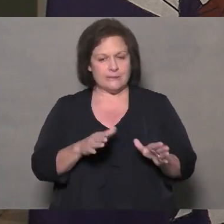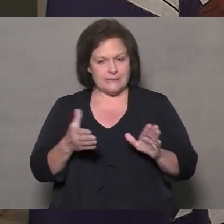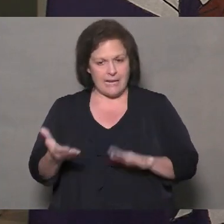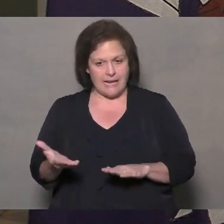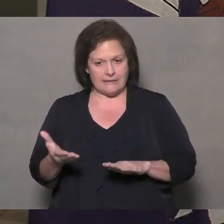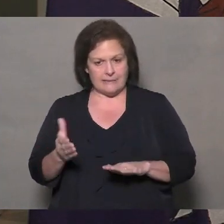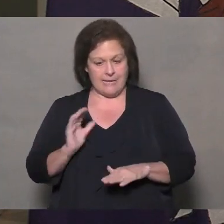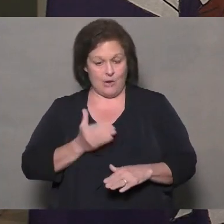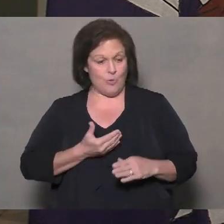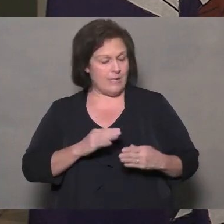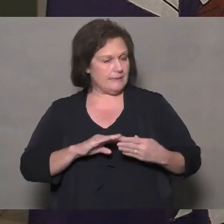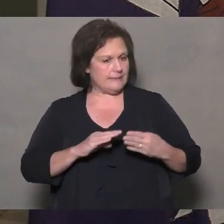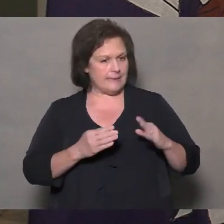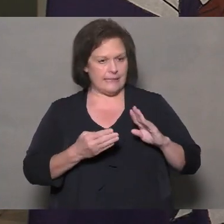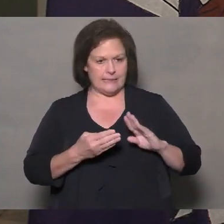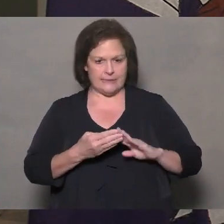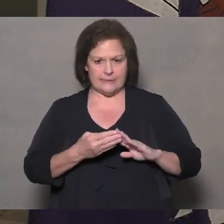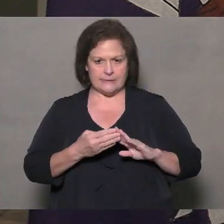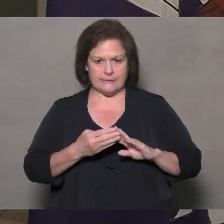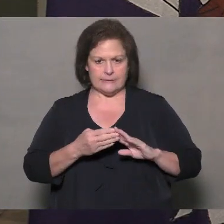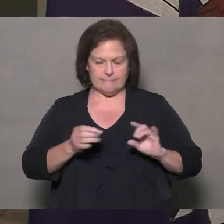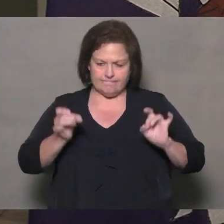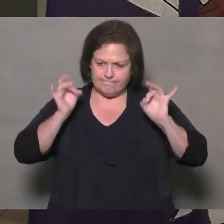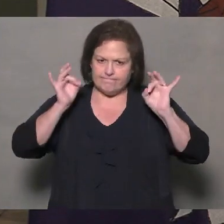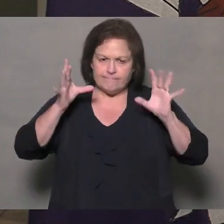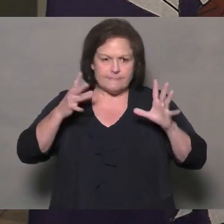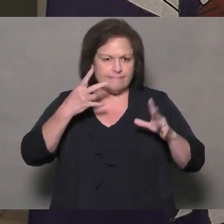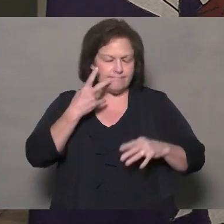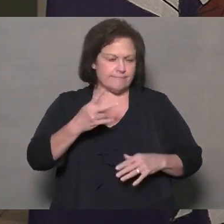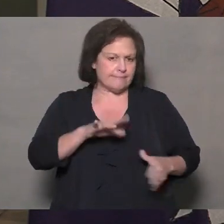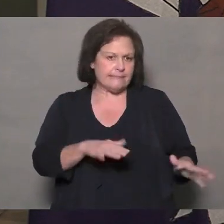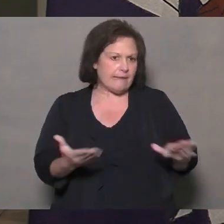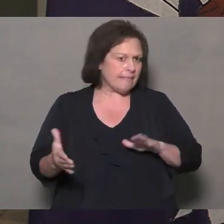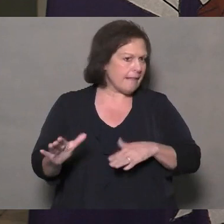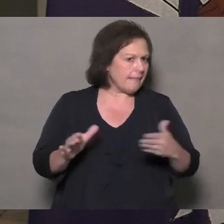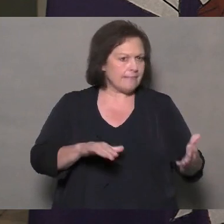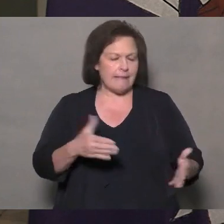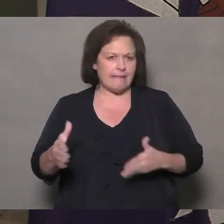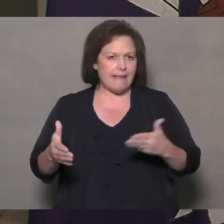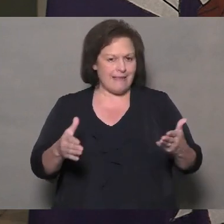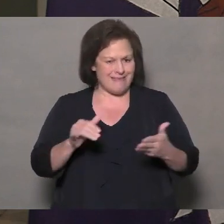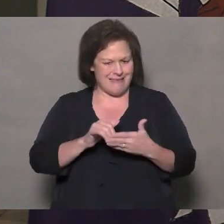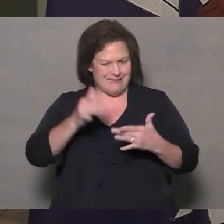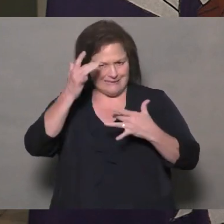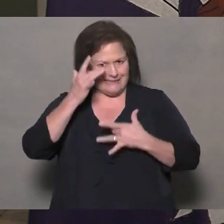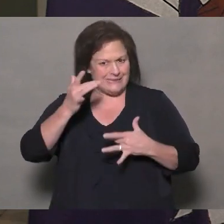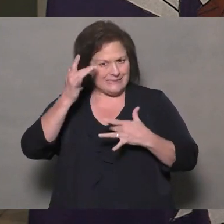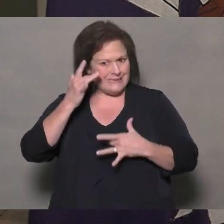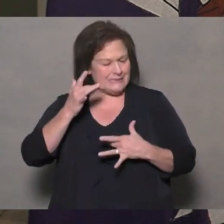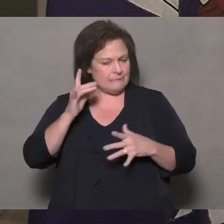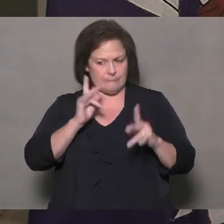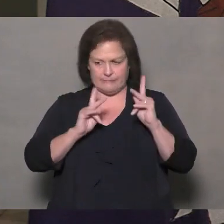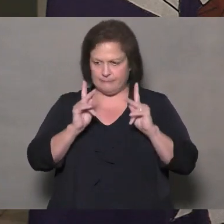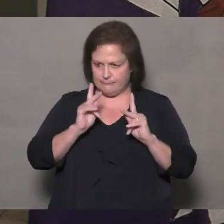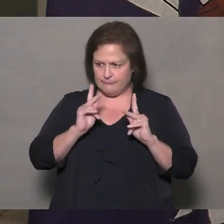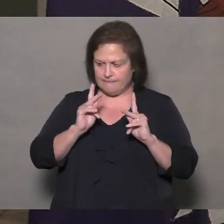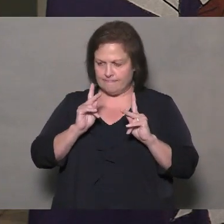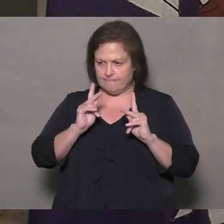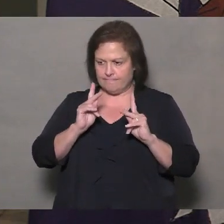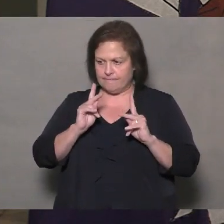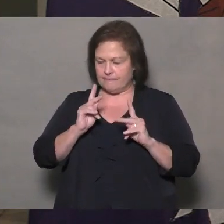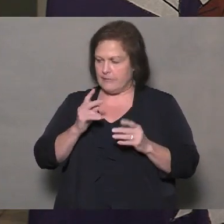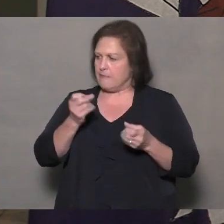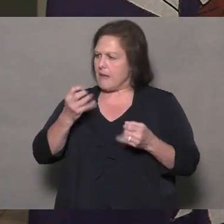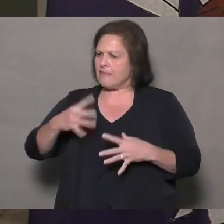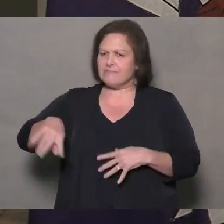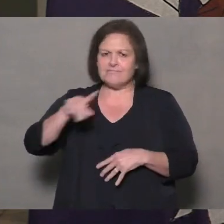Our city endured and fought through waves of death against a disease that few understood and that many did